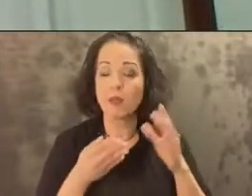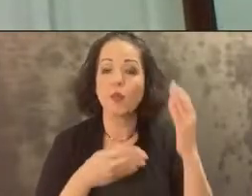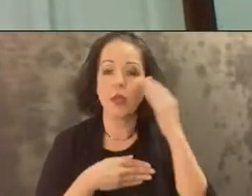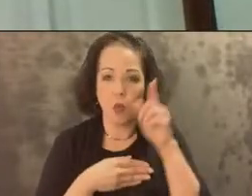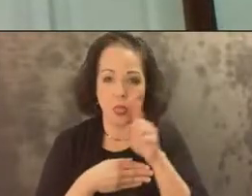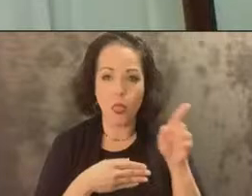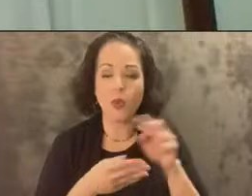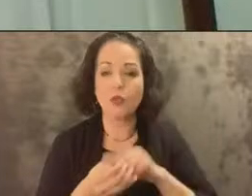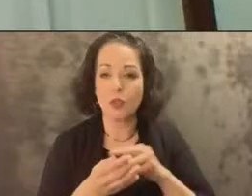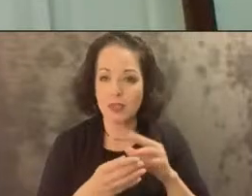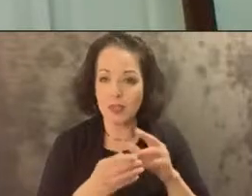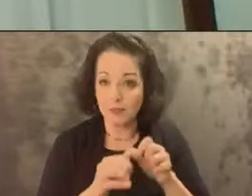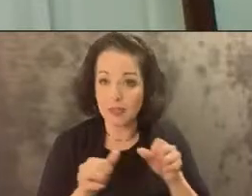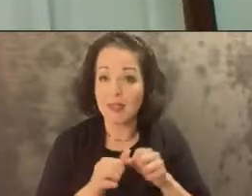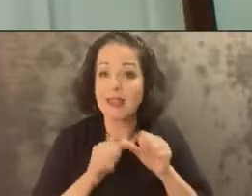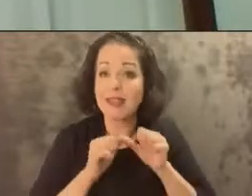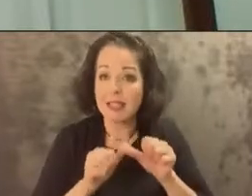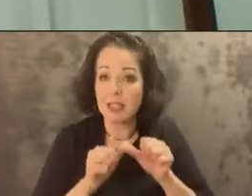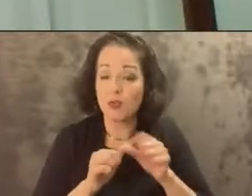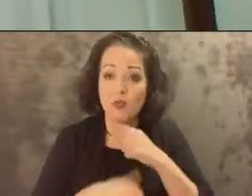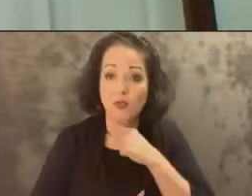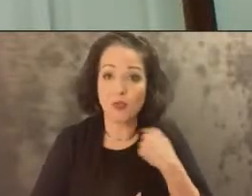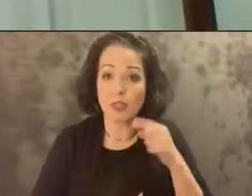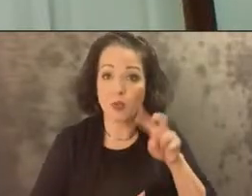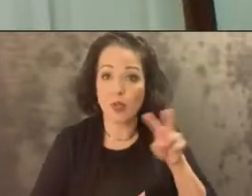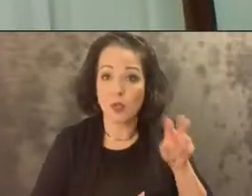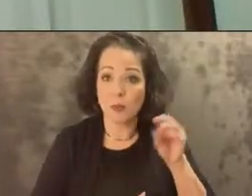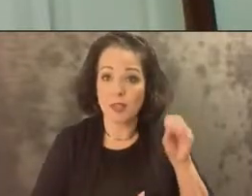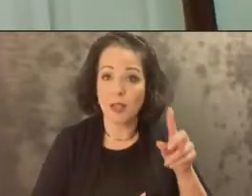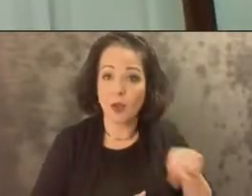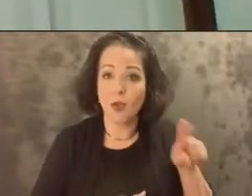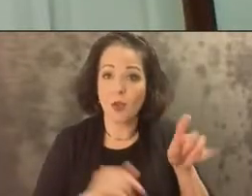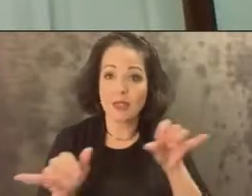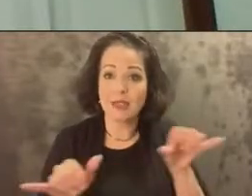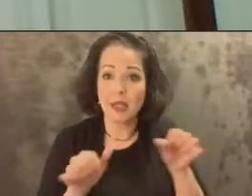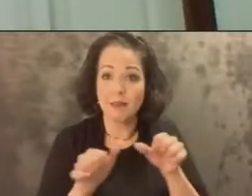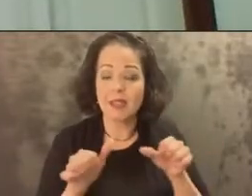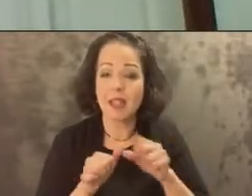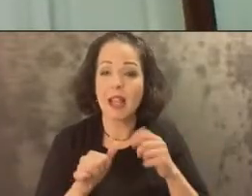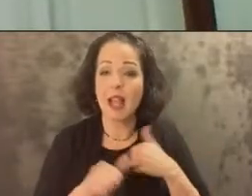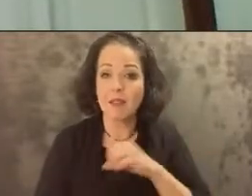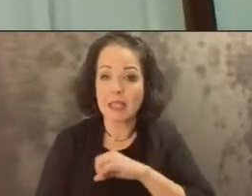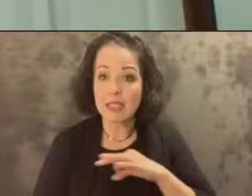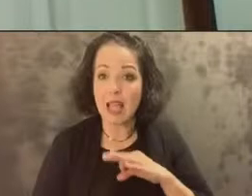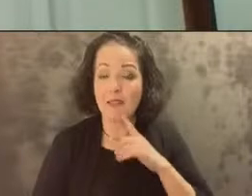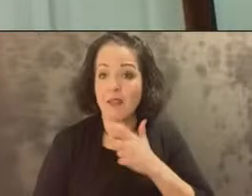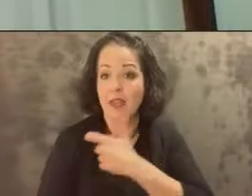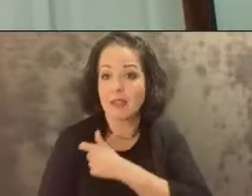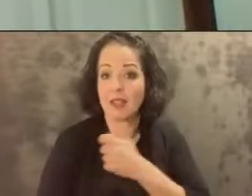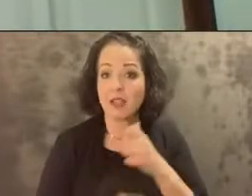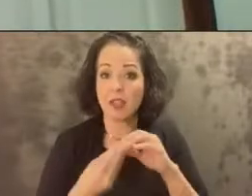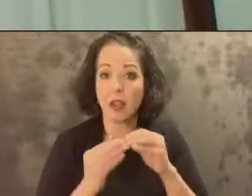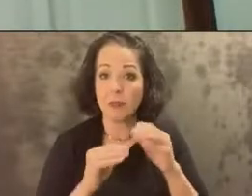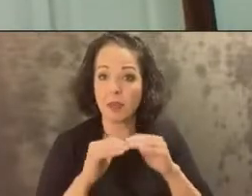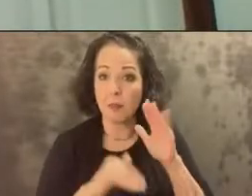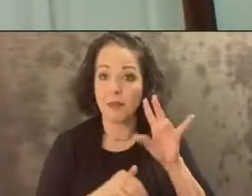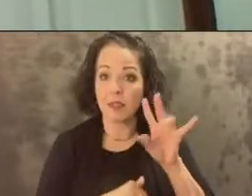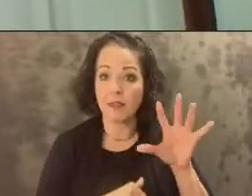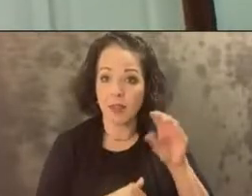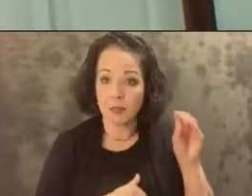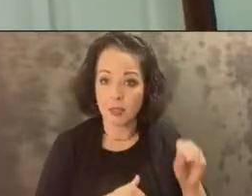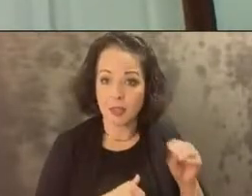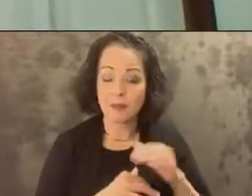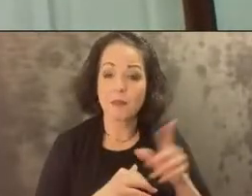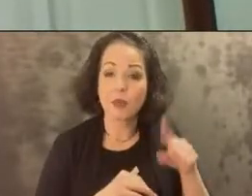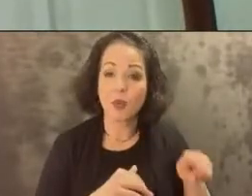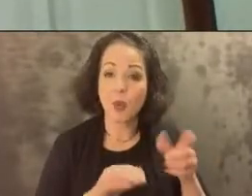facilities continue to be at risk, with only 22% of those same facilities that have staff vaccination rates above 75%. These